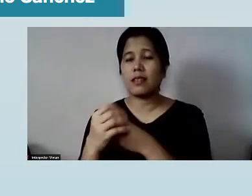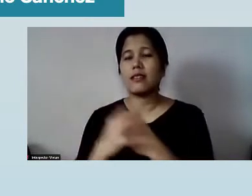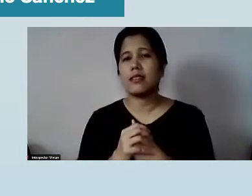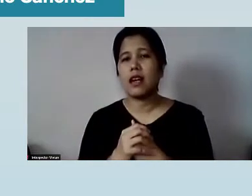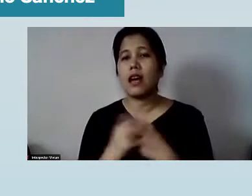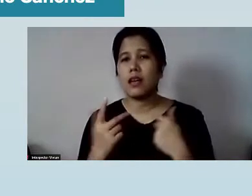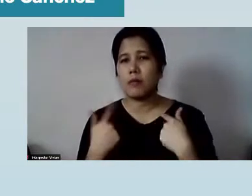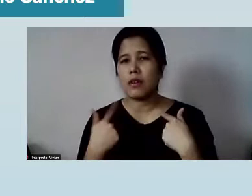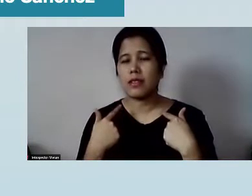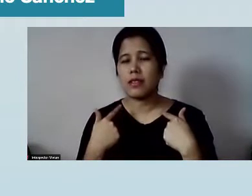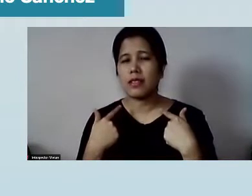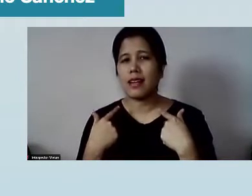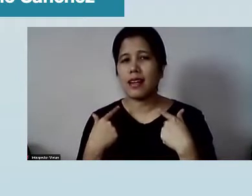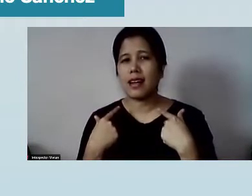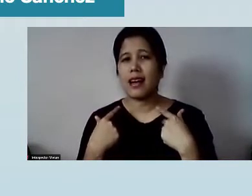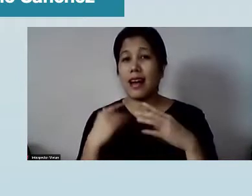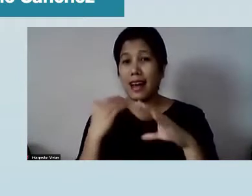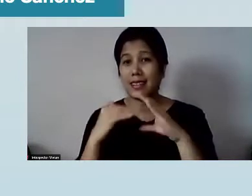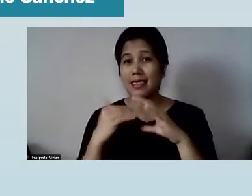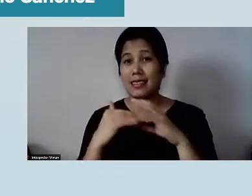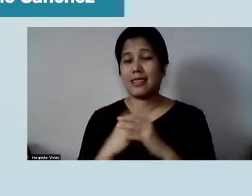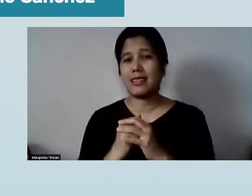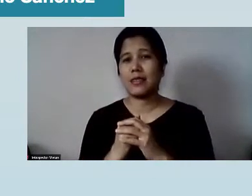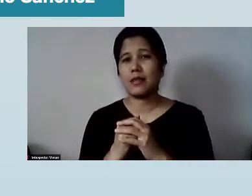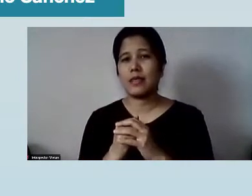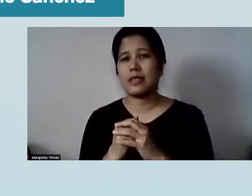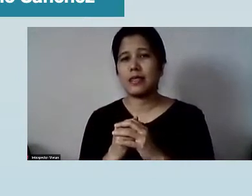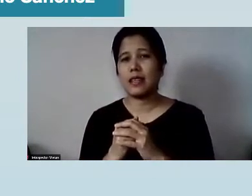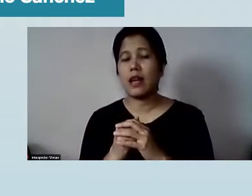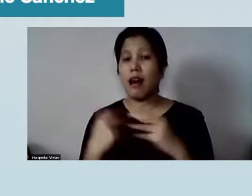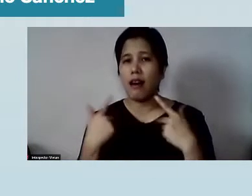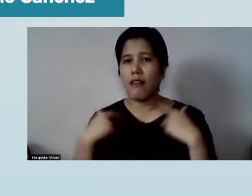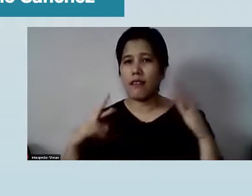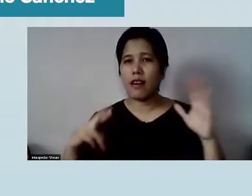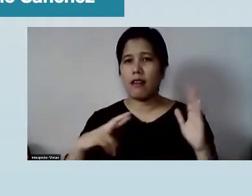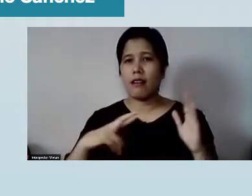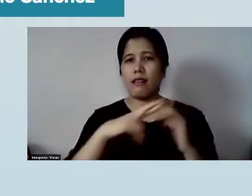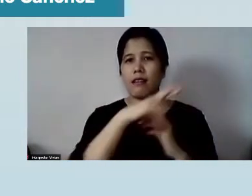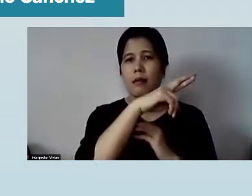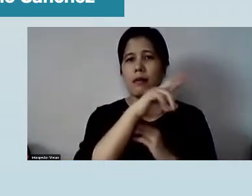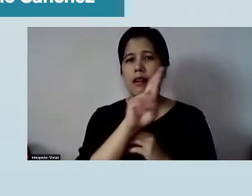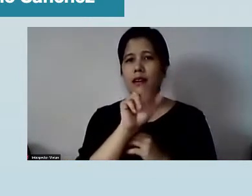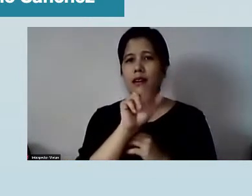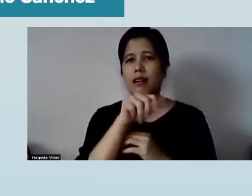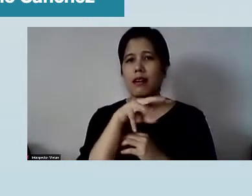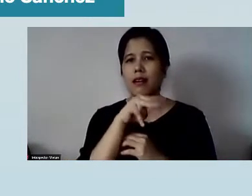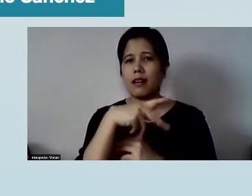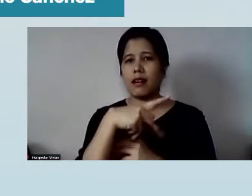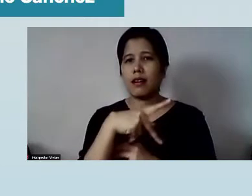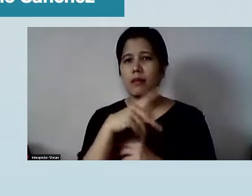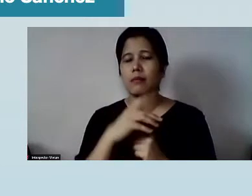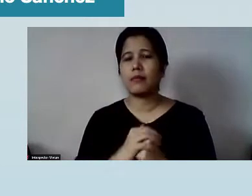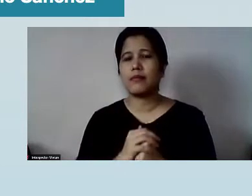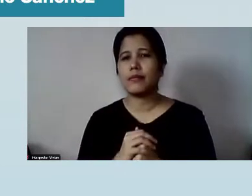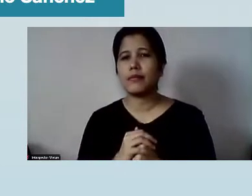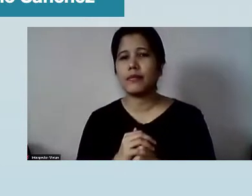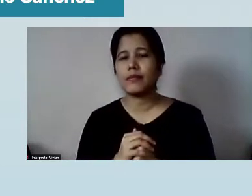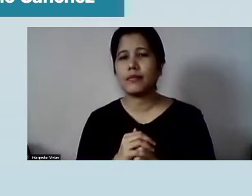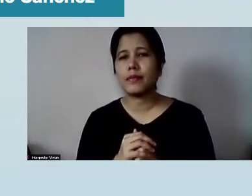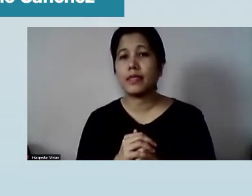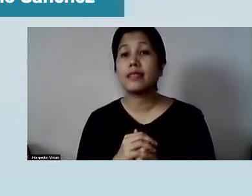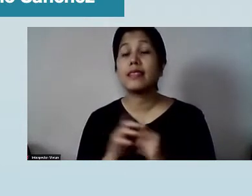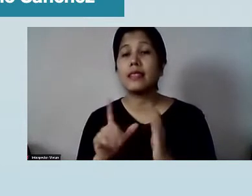mayroon siyang accessibility features, no? Kailangan may ramp yan, basic features. At least there are 7 of them.